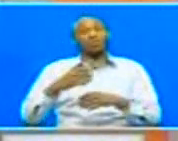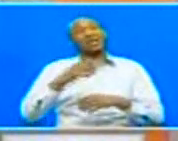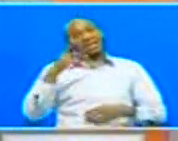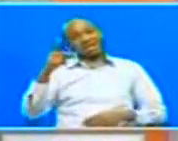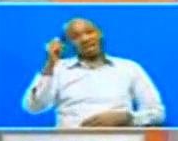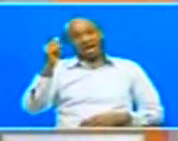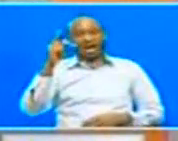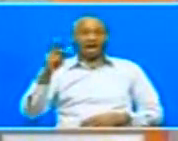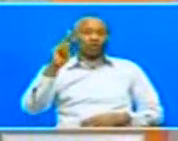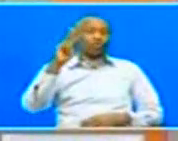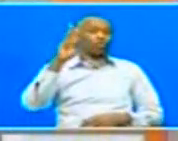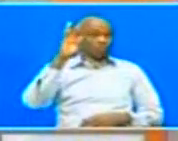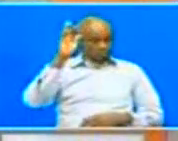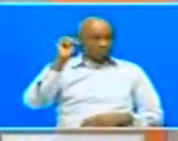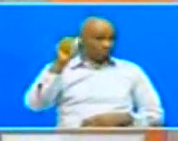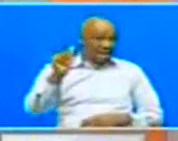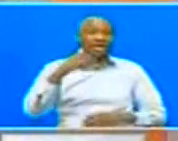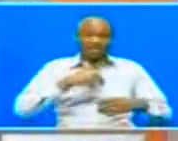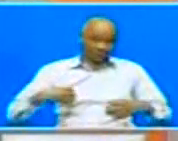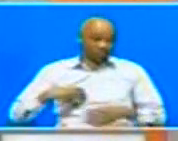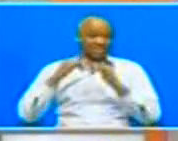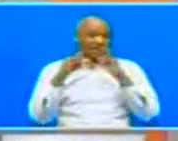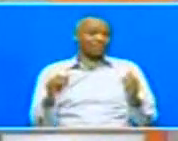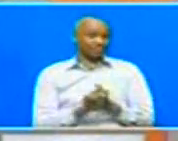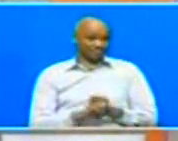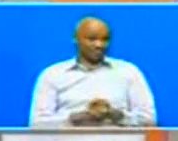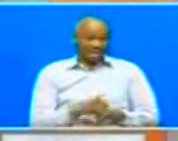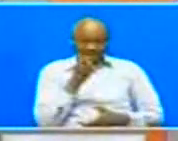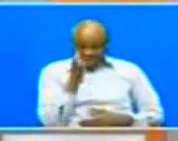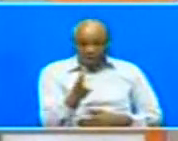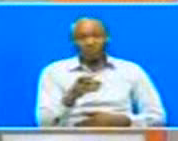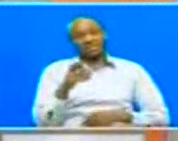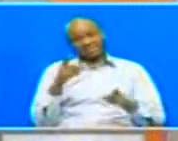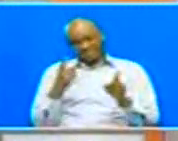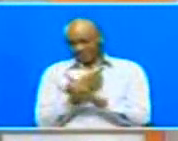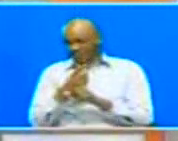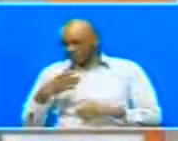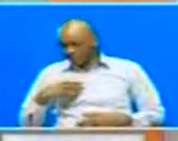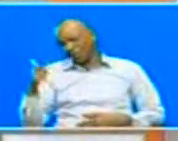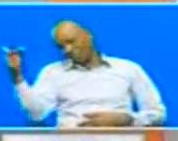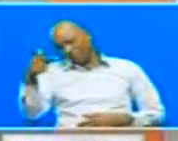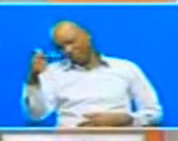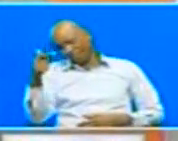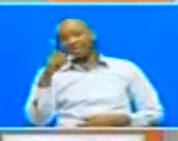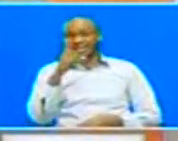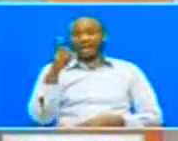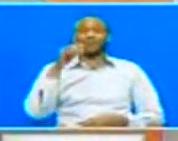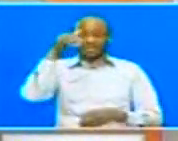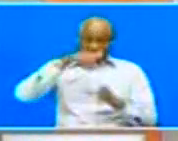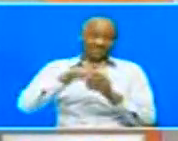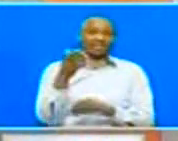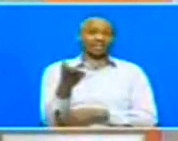camp. There are also reports that enemy combatants have found refuge inside Dadaab